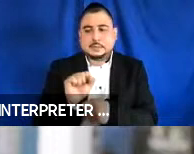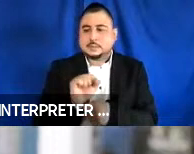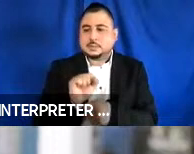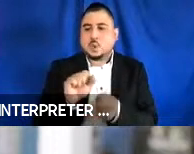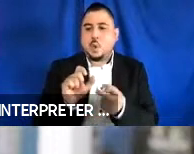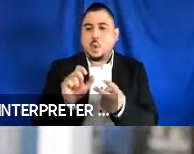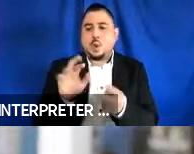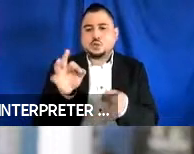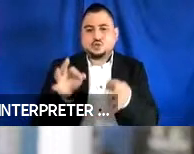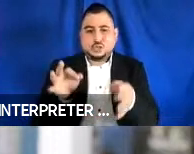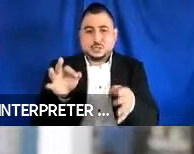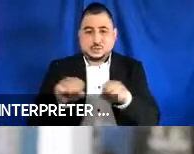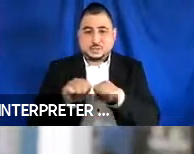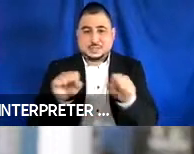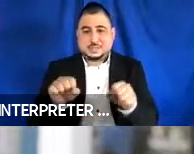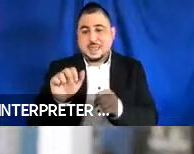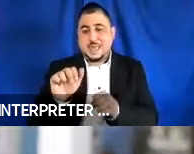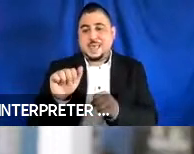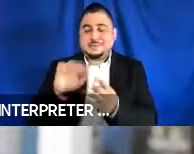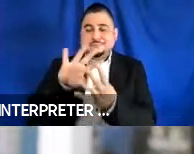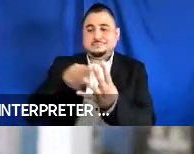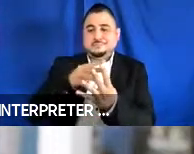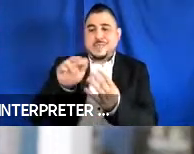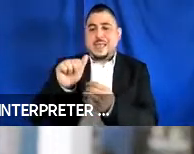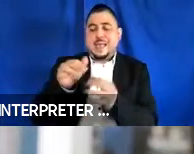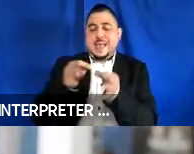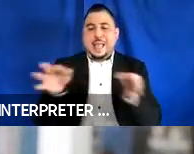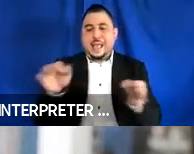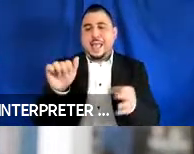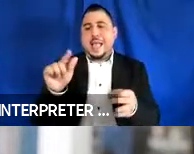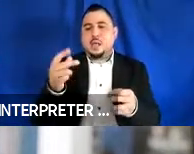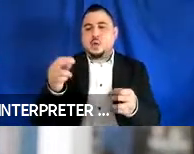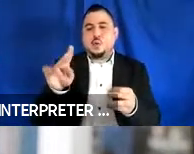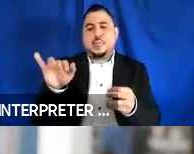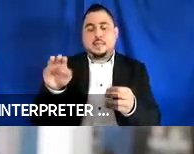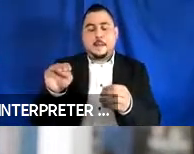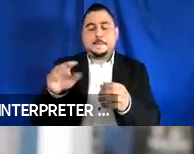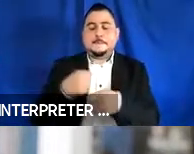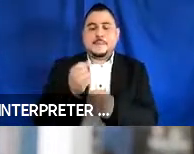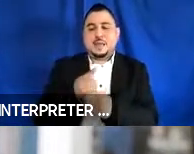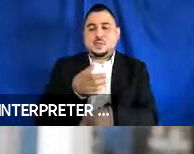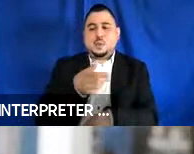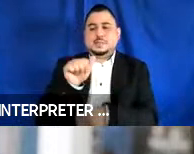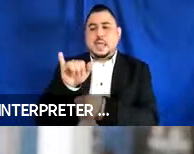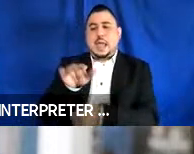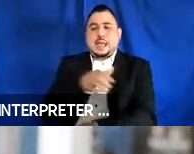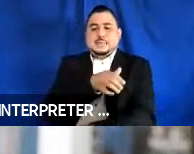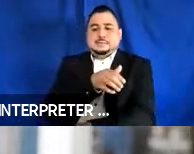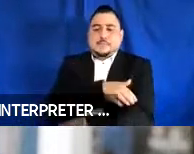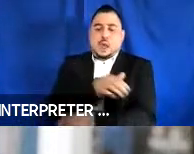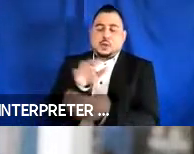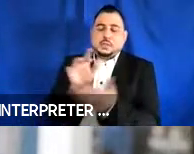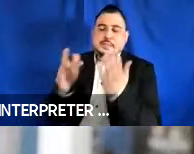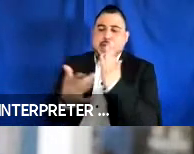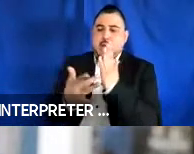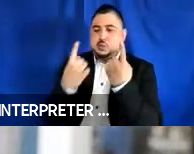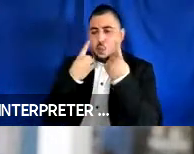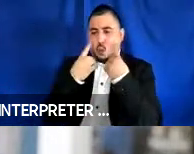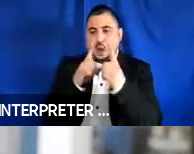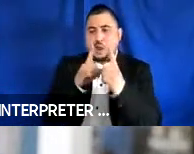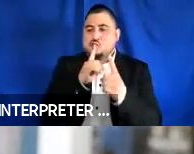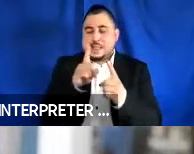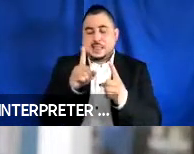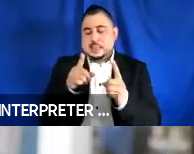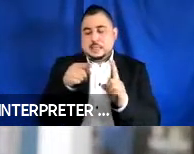judicial system, that algorithms that make these AI-powered technologies work, they're not magically